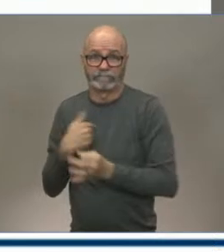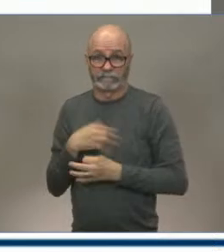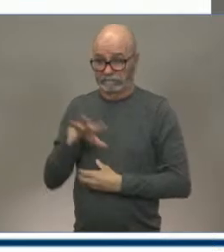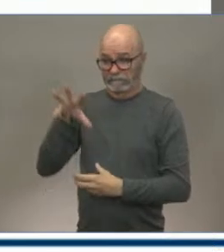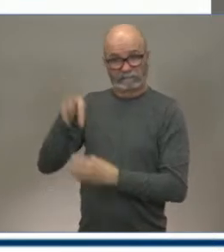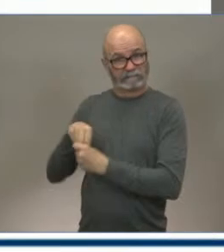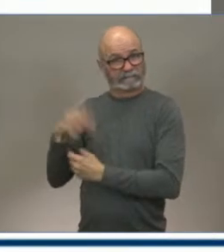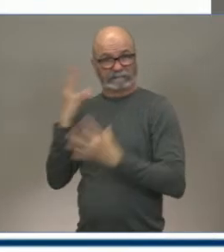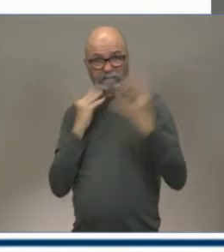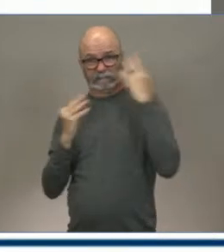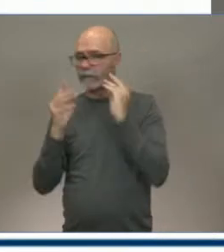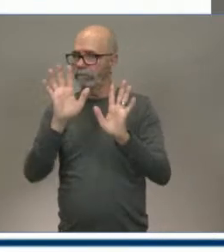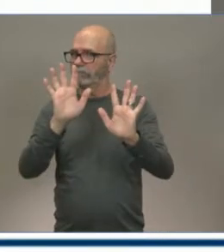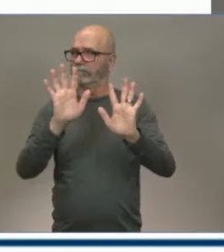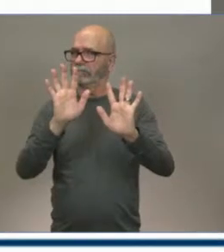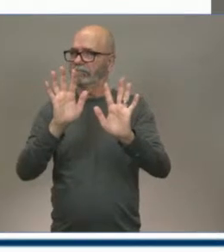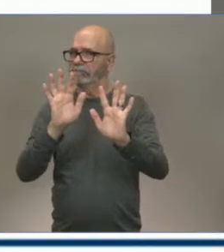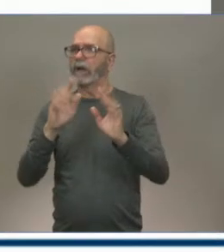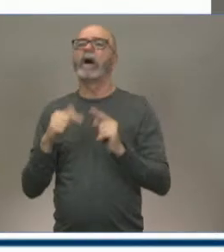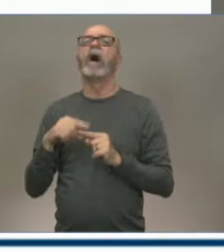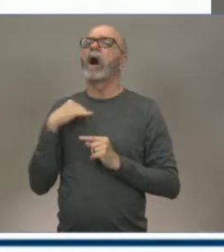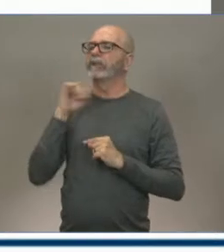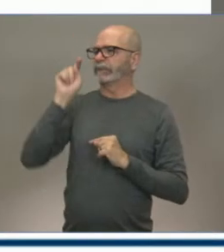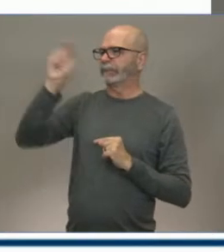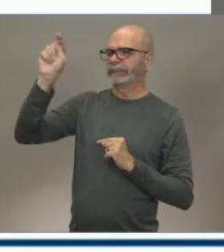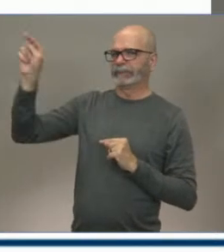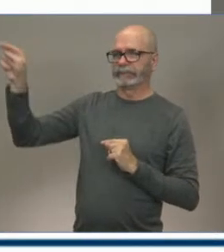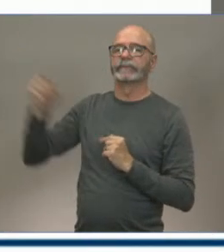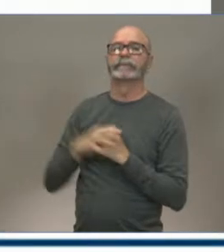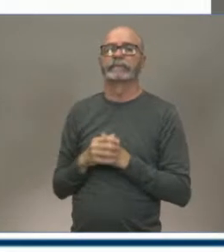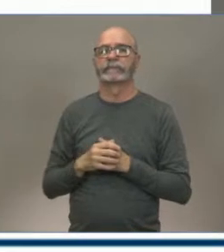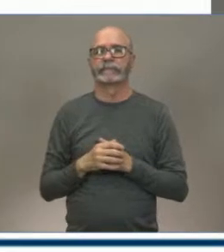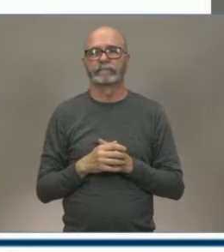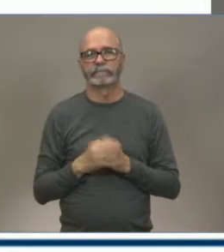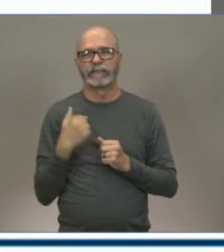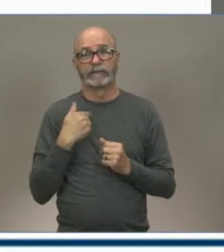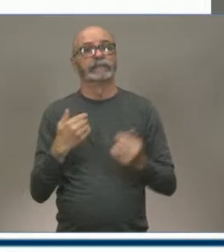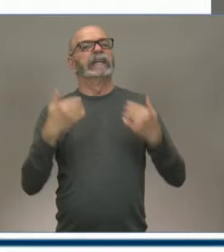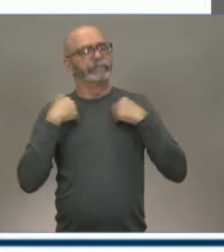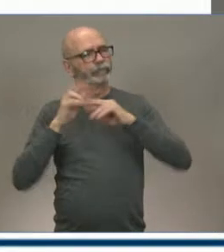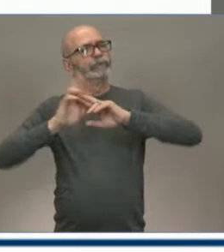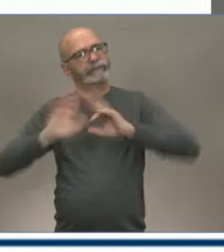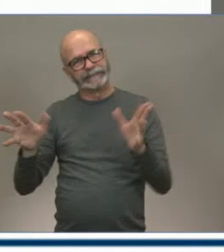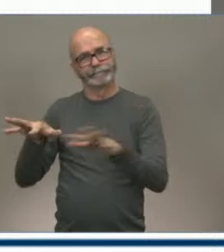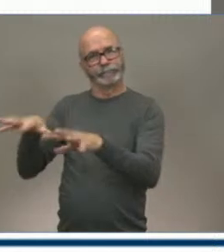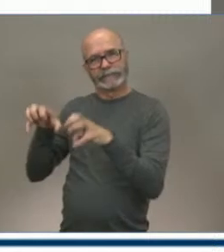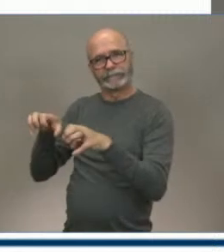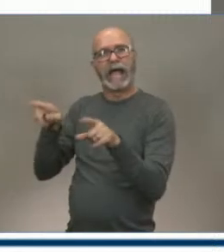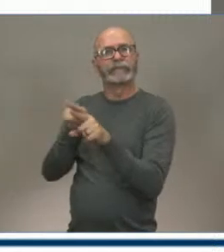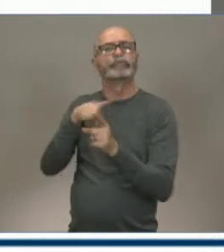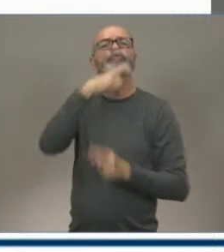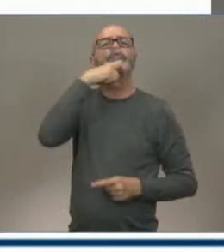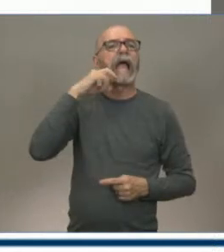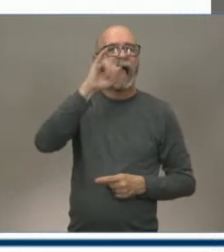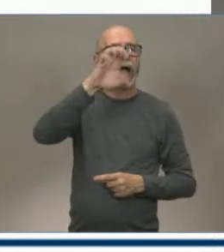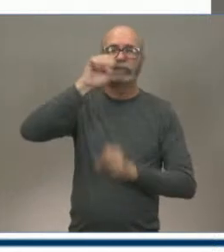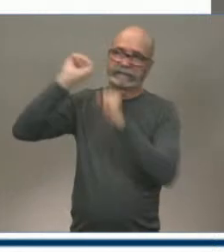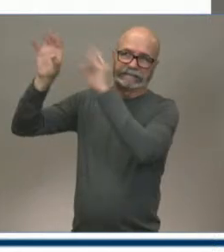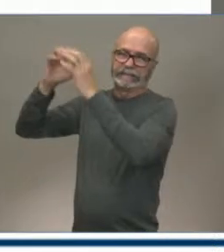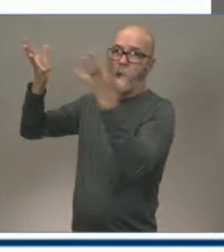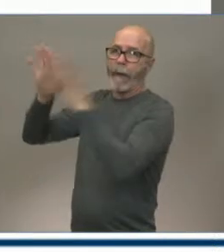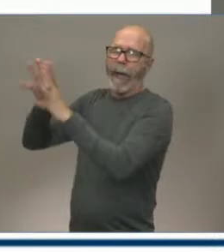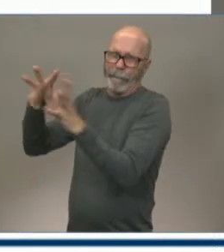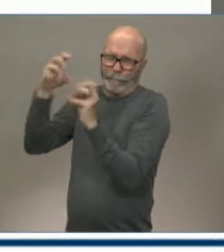it's specific. Transportable portable freezers along with dry ice, etc. That is involved